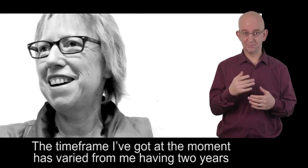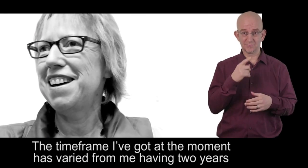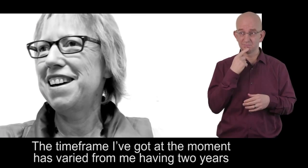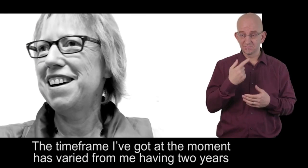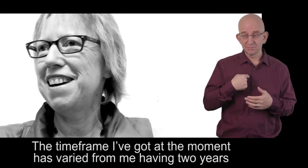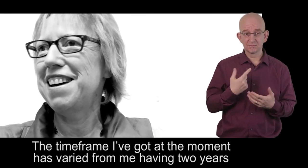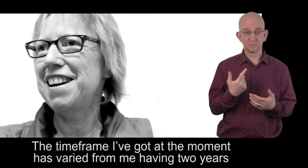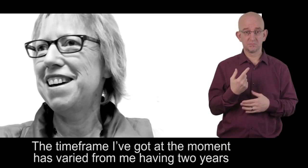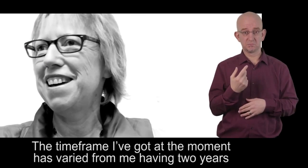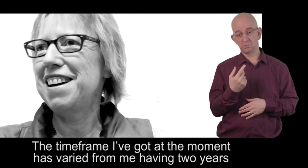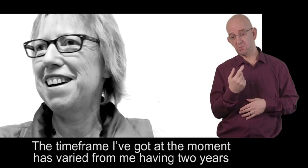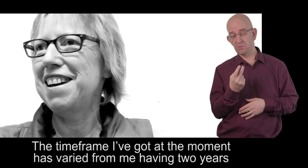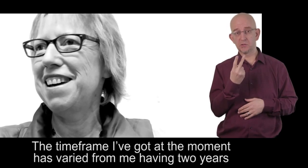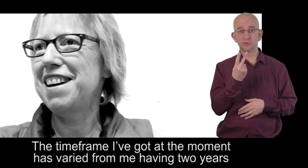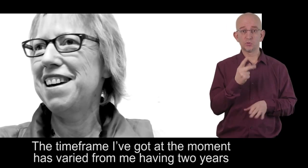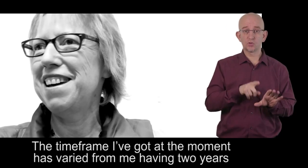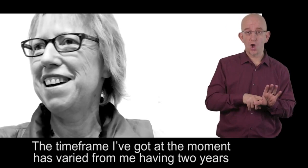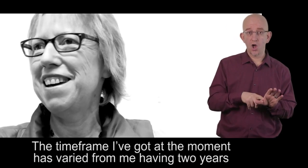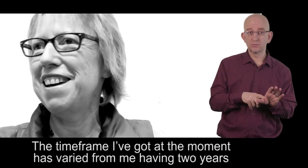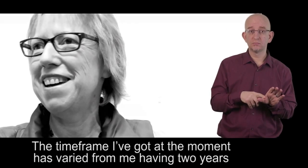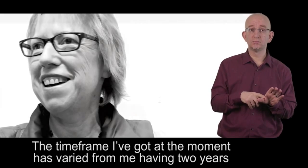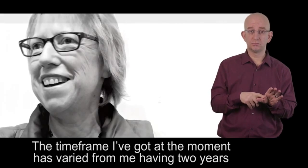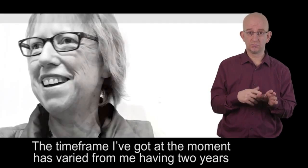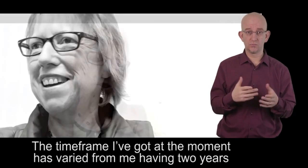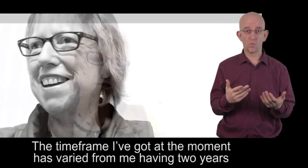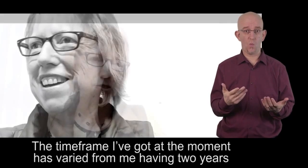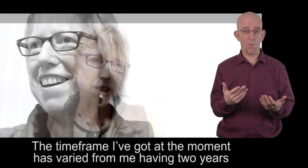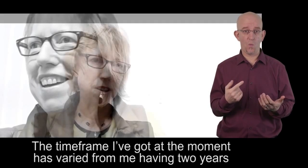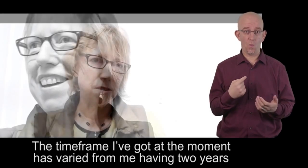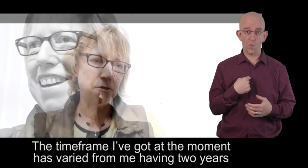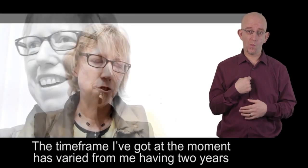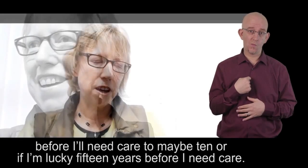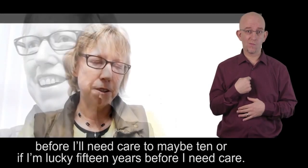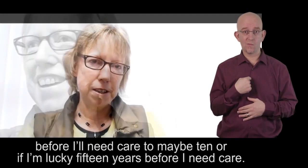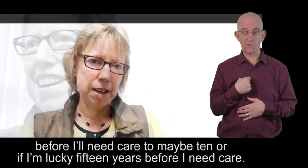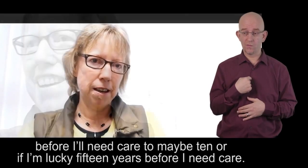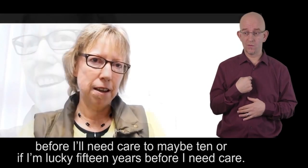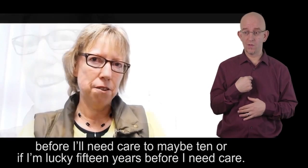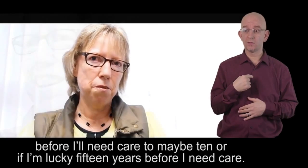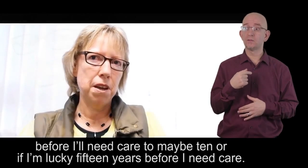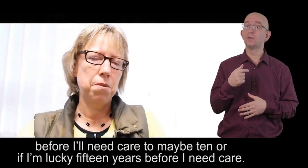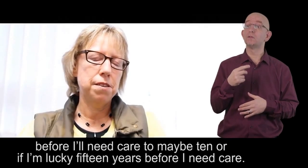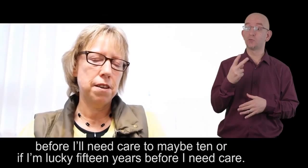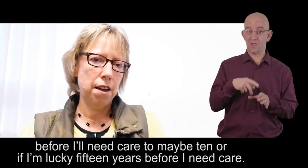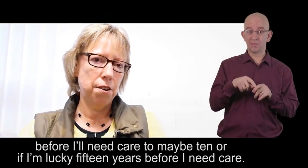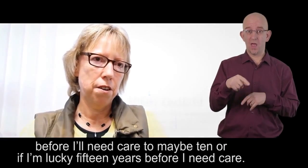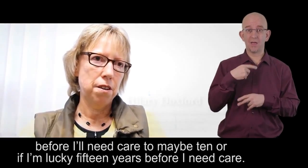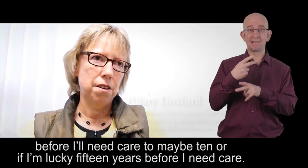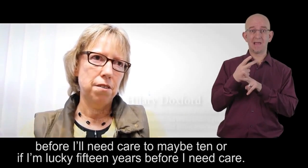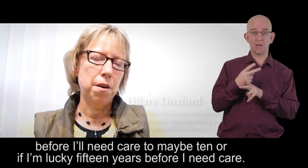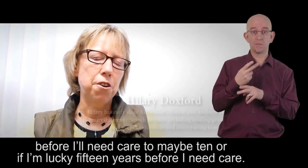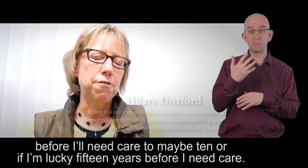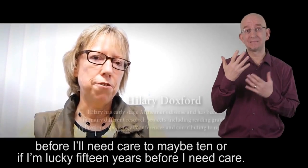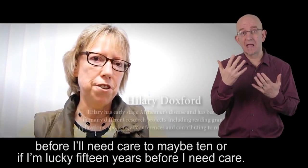and also that timeframe has varied from me having two years before I'll need care to maybe 10